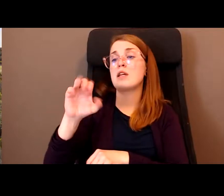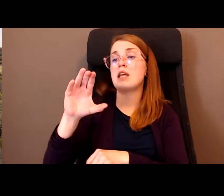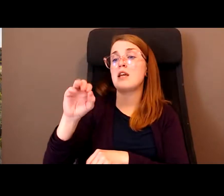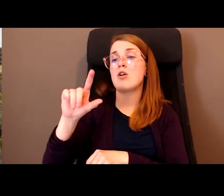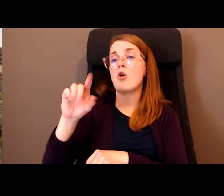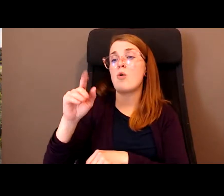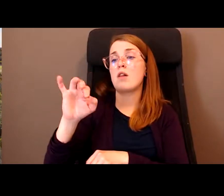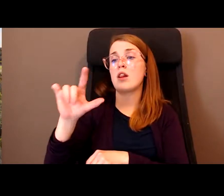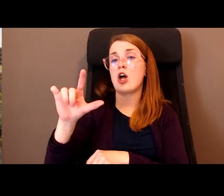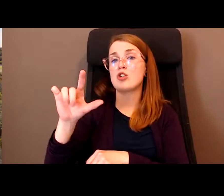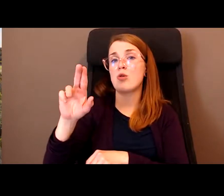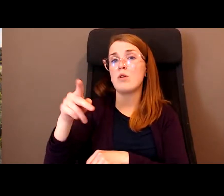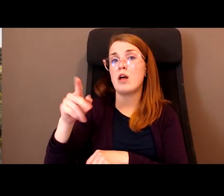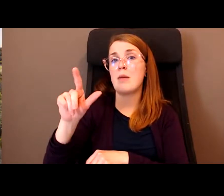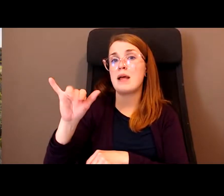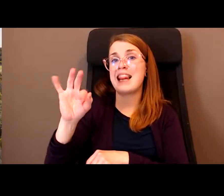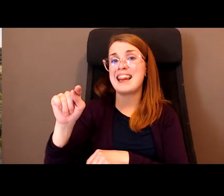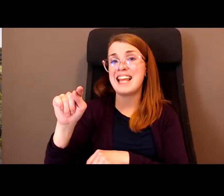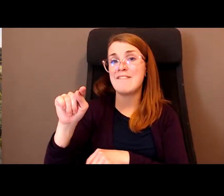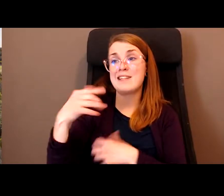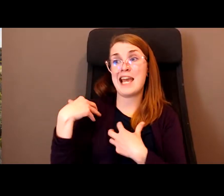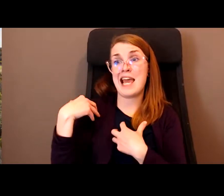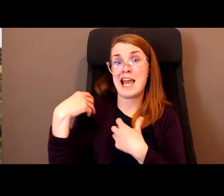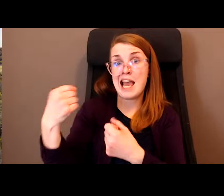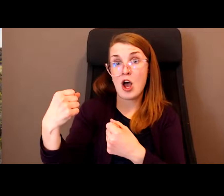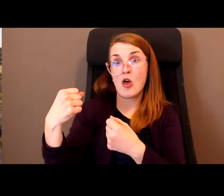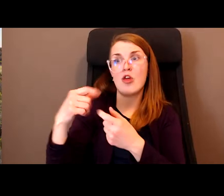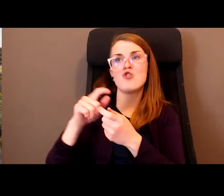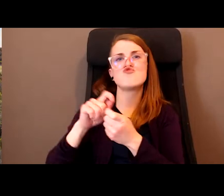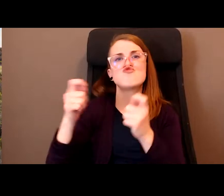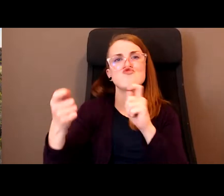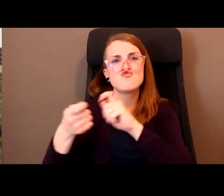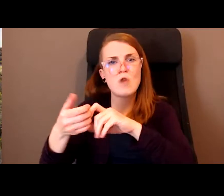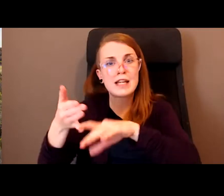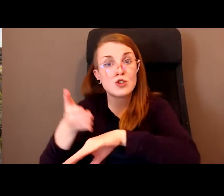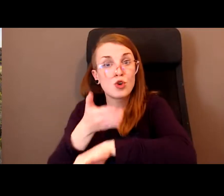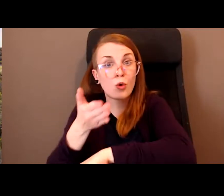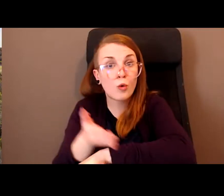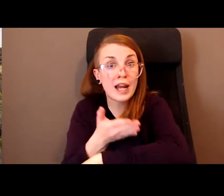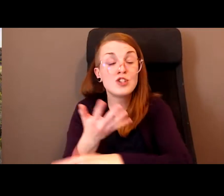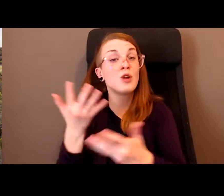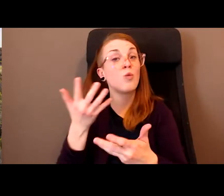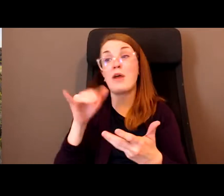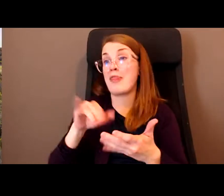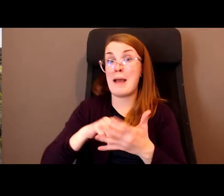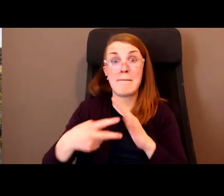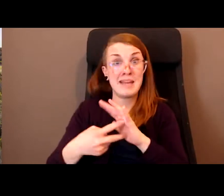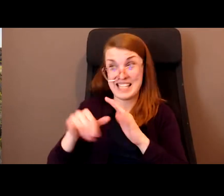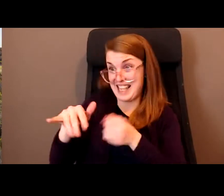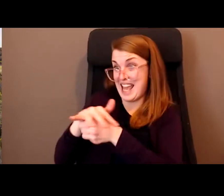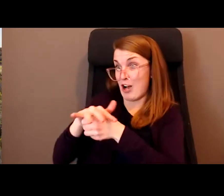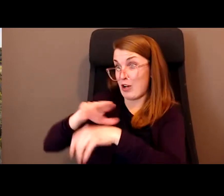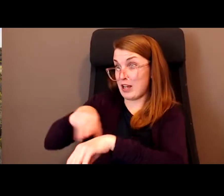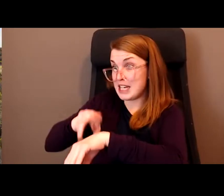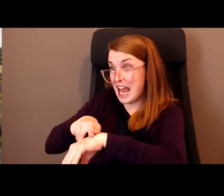or ecological restoration. And they're really embracing our natural areas as a process, realizing that they've been degraded, not just